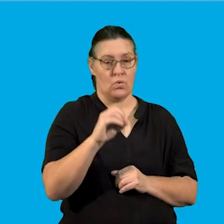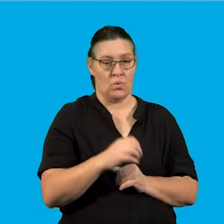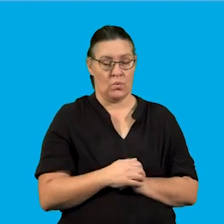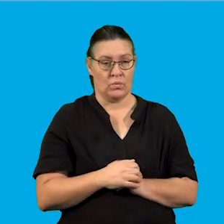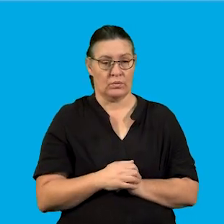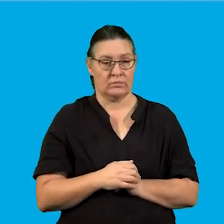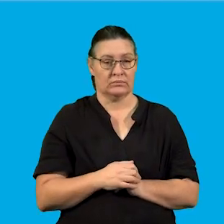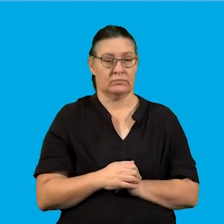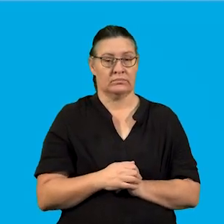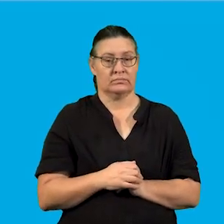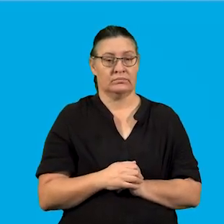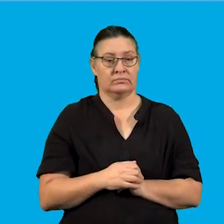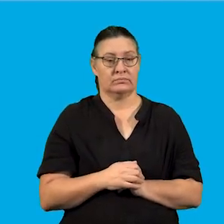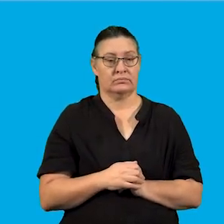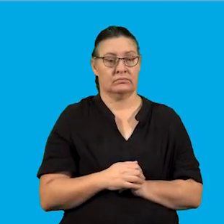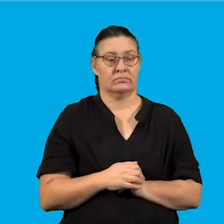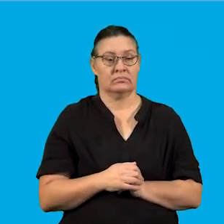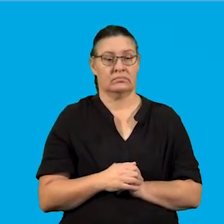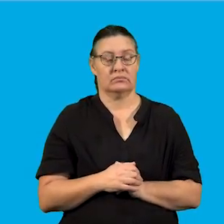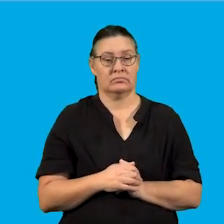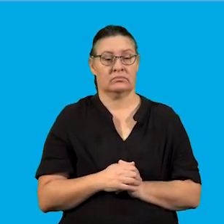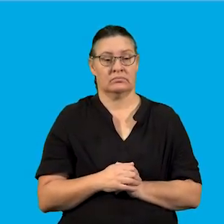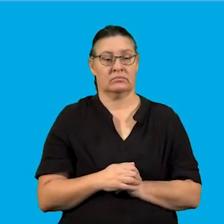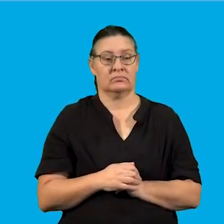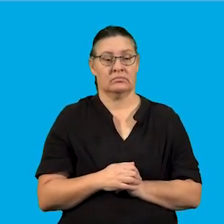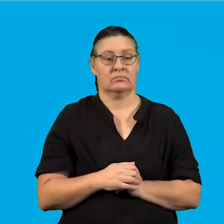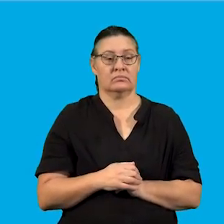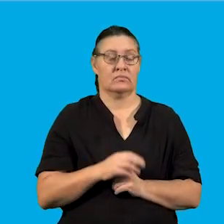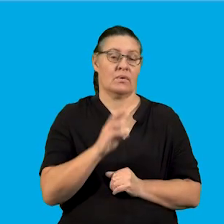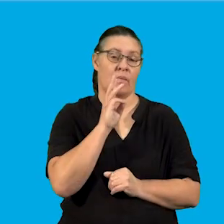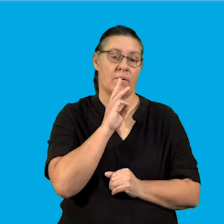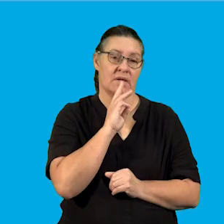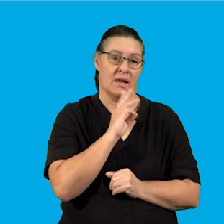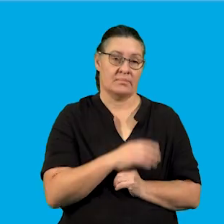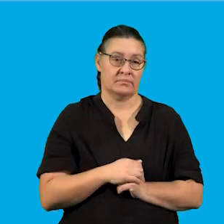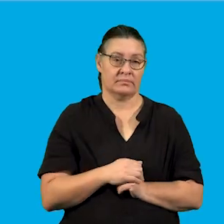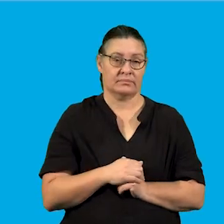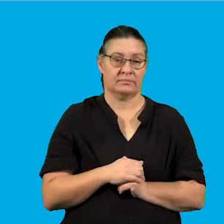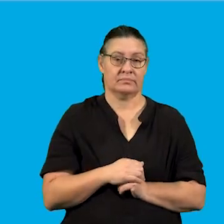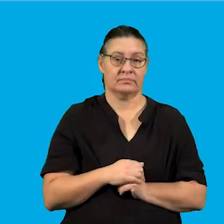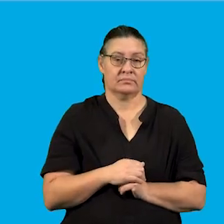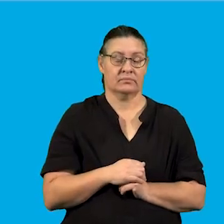And then we have H2O. We know what H2O is. That is water,